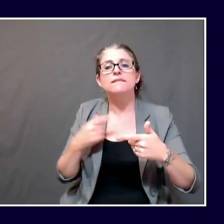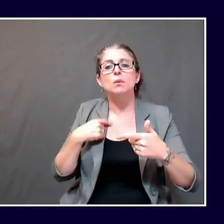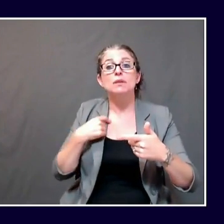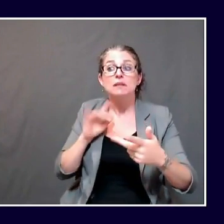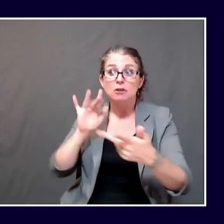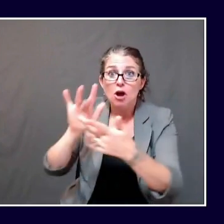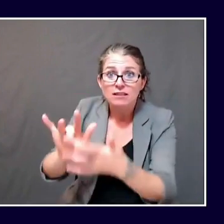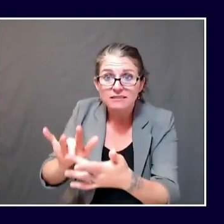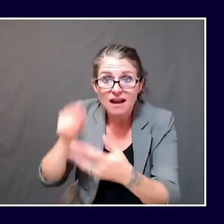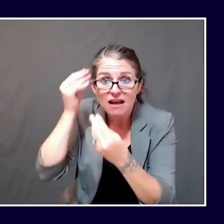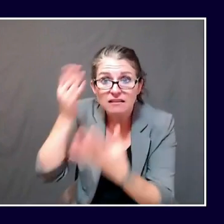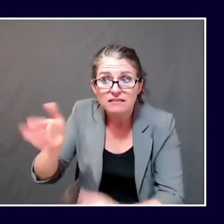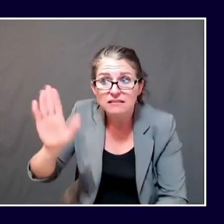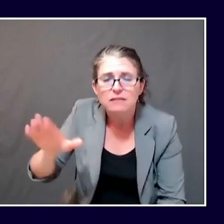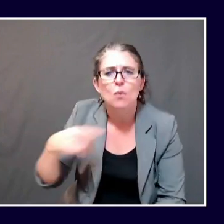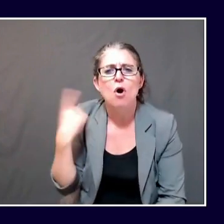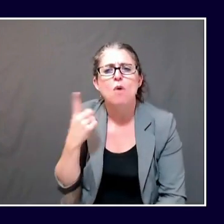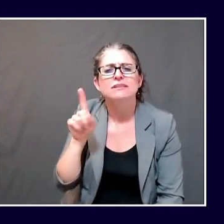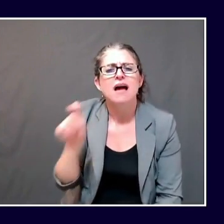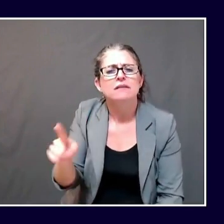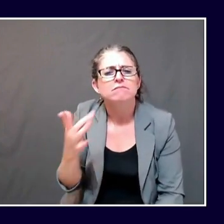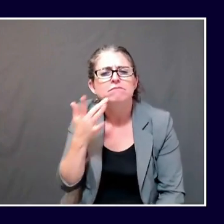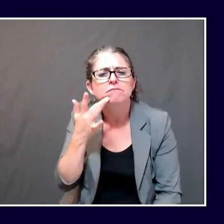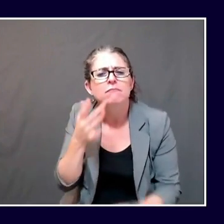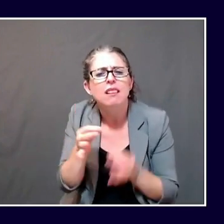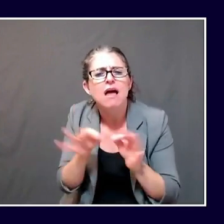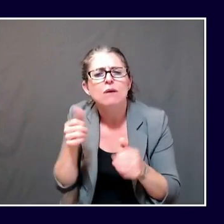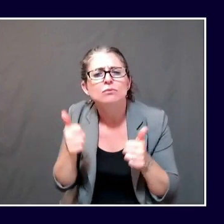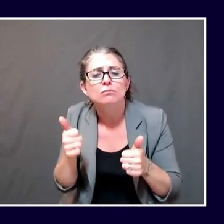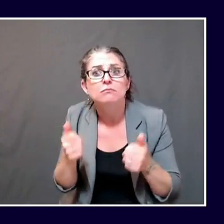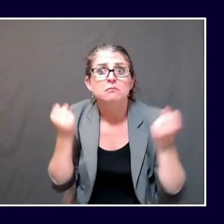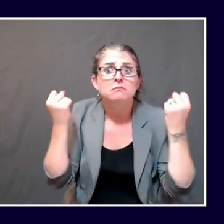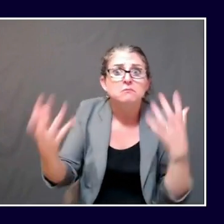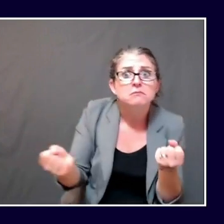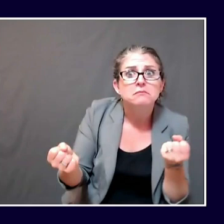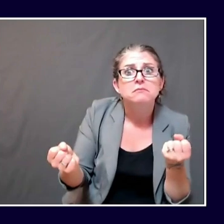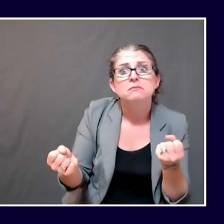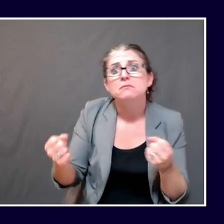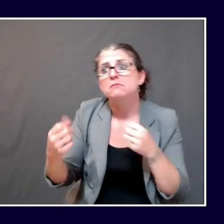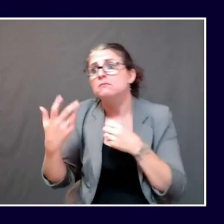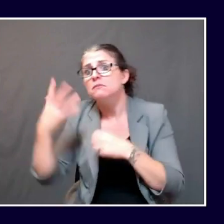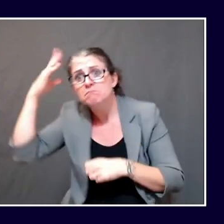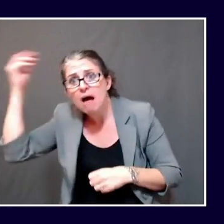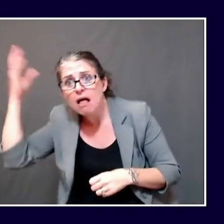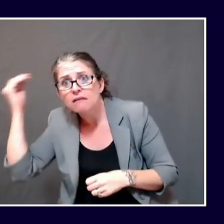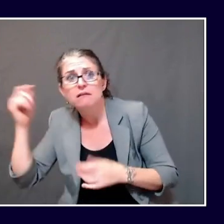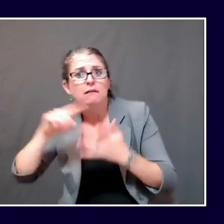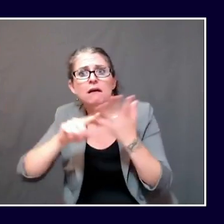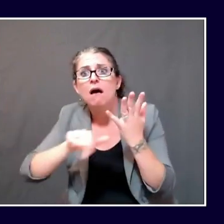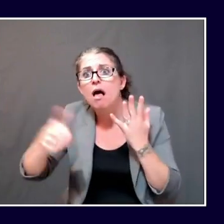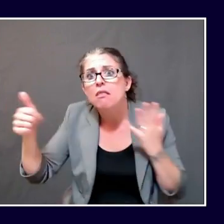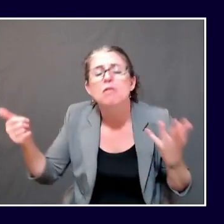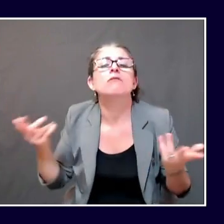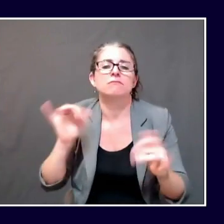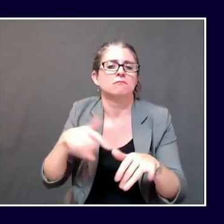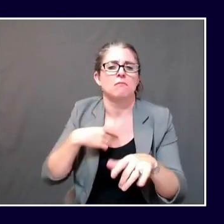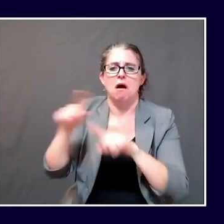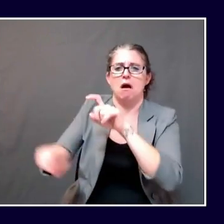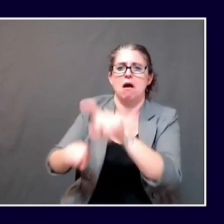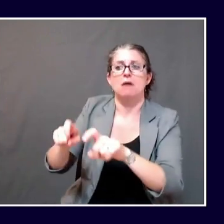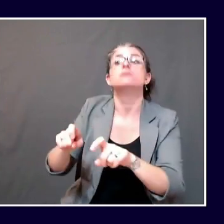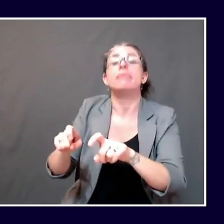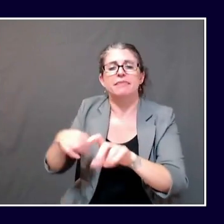we have people on staff who the case can be transferred to, who can interact with that individual in the language of their